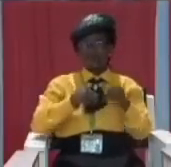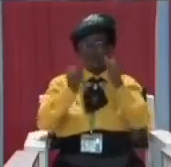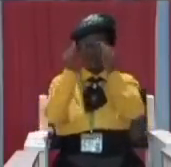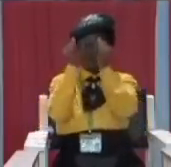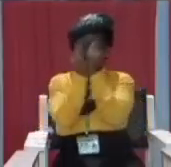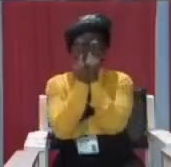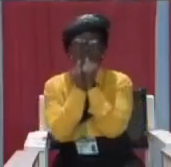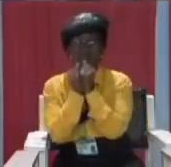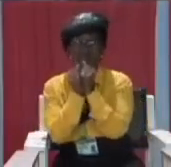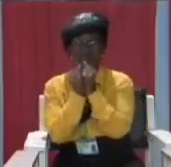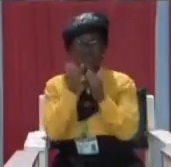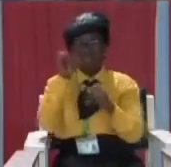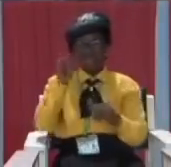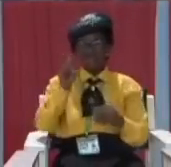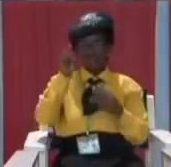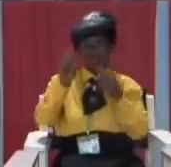14.